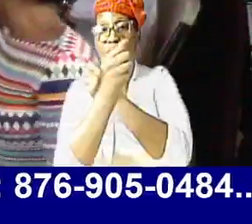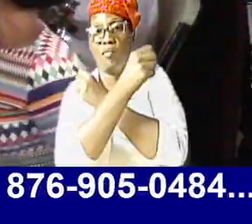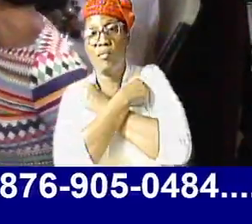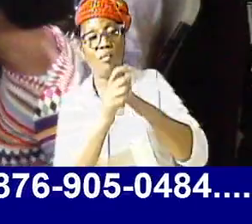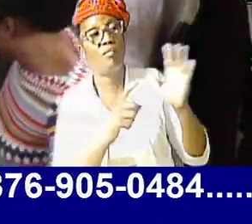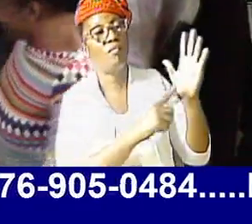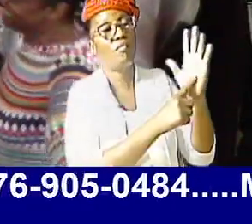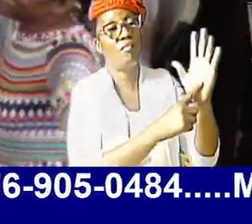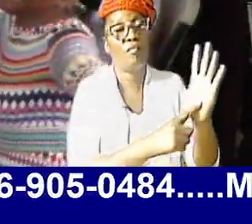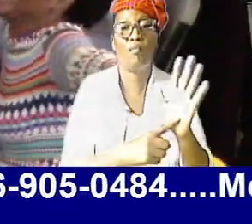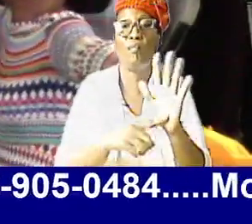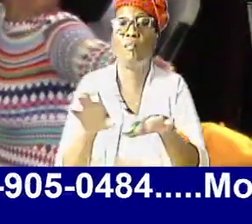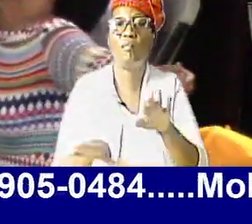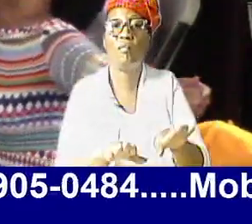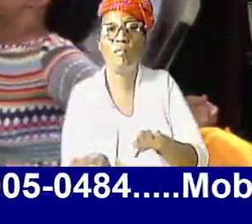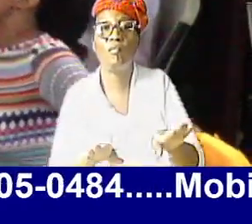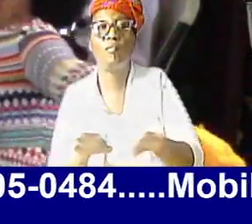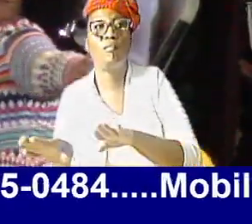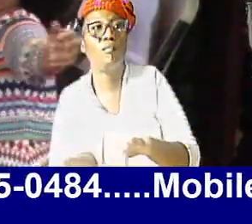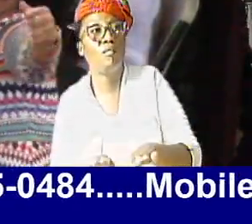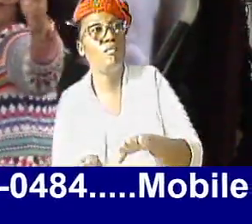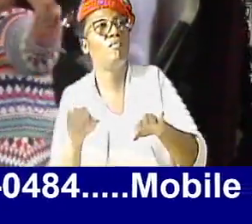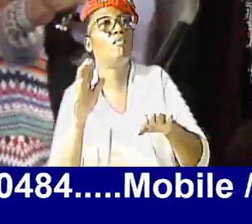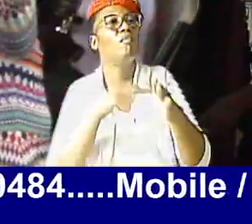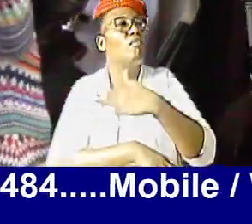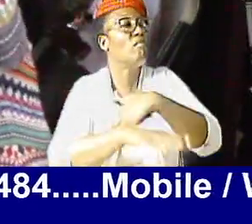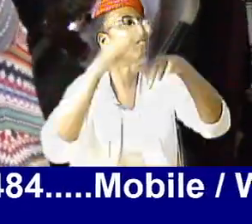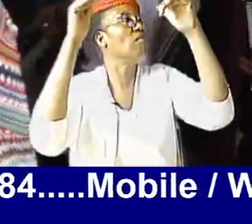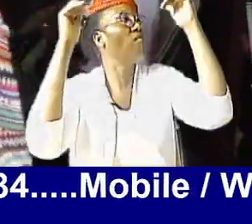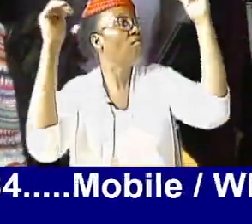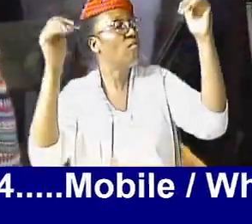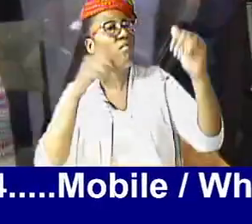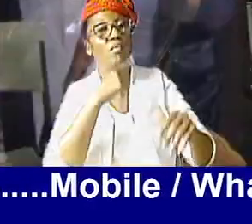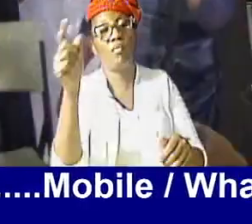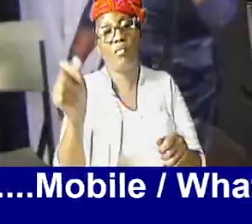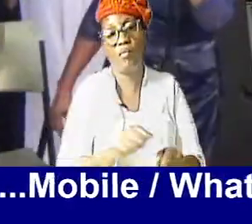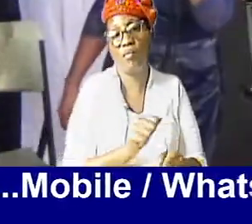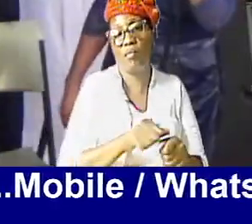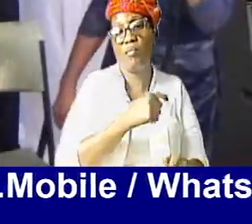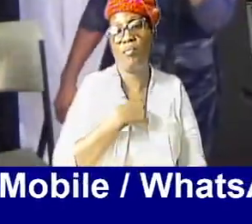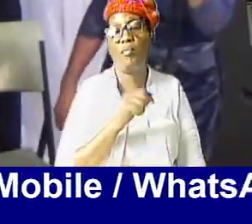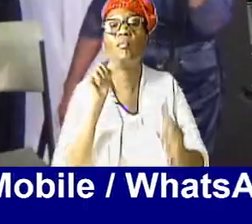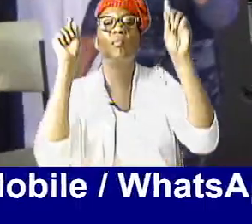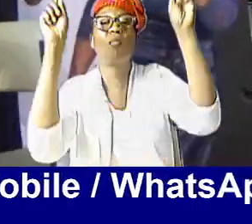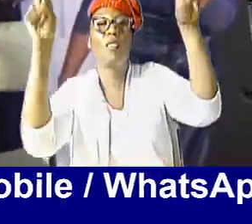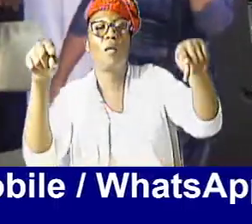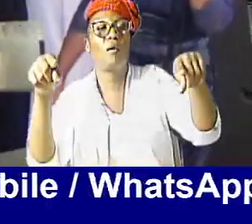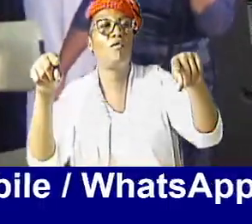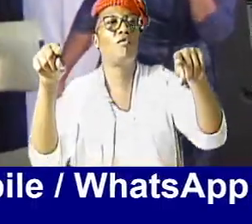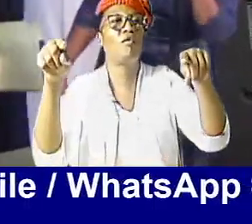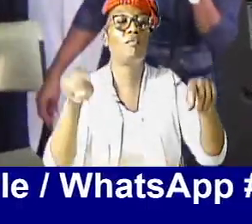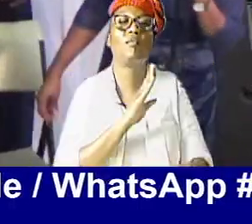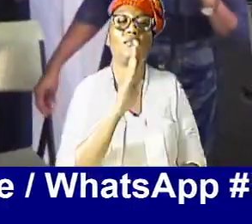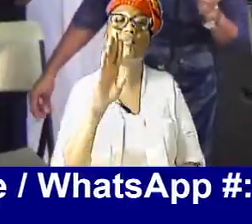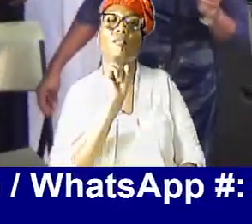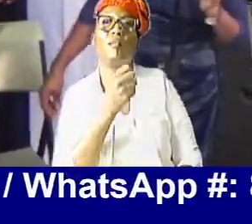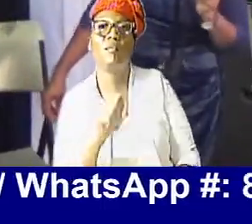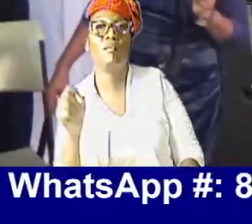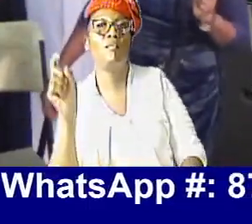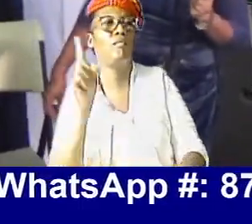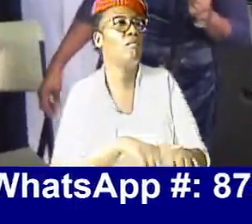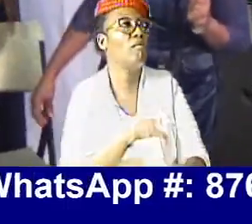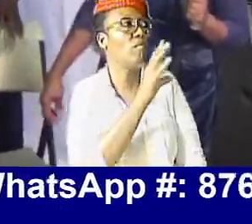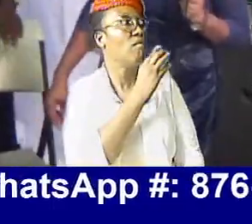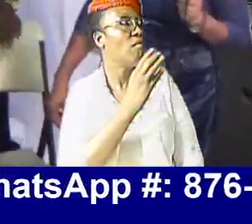show. Said I'm walking in the grand old highway. Said I'll tell it everywhere I go. Said I'd rather be an